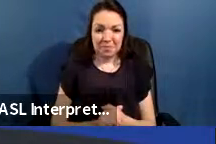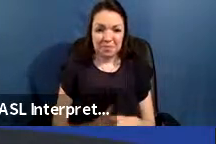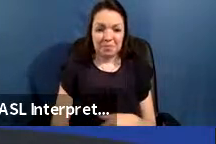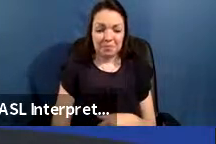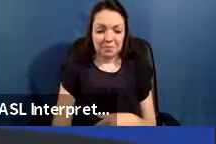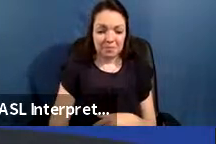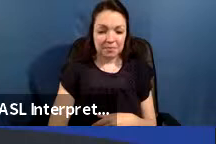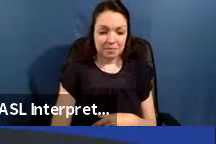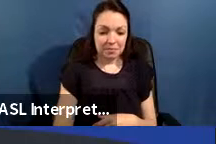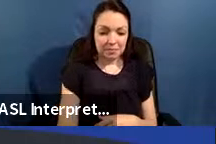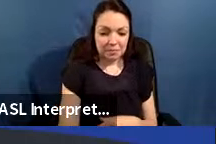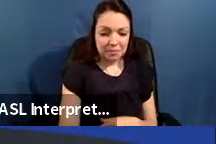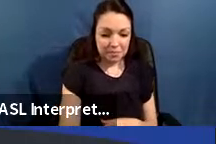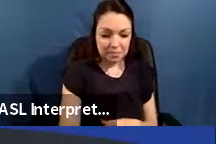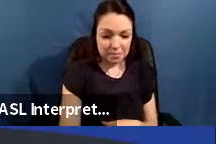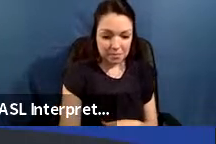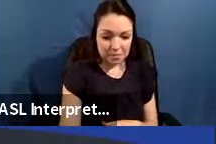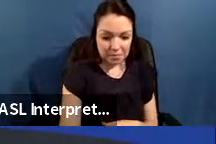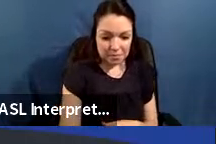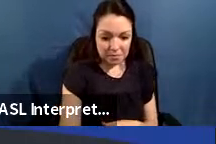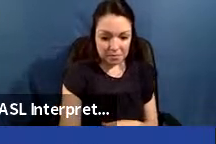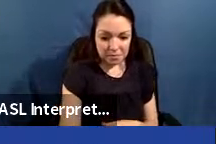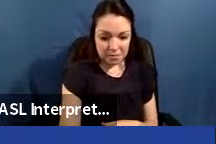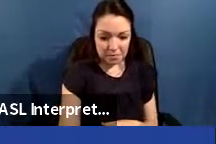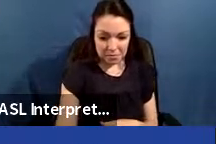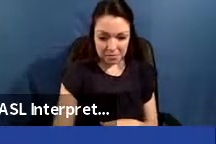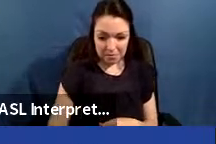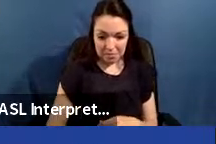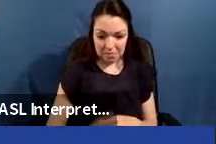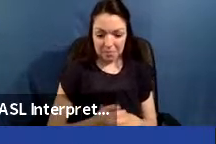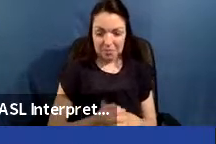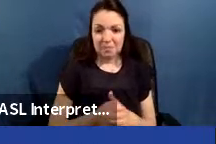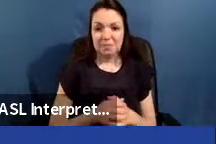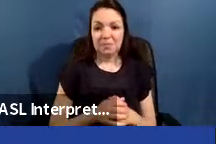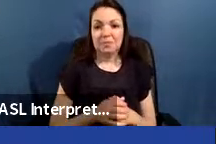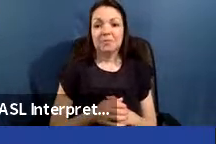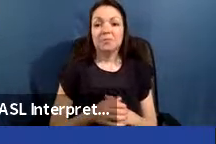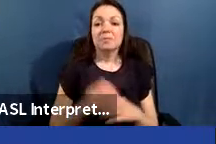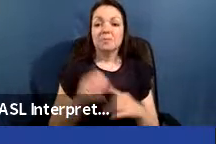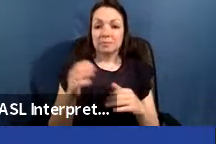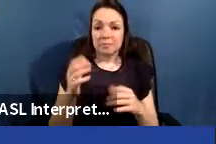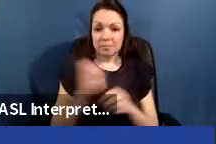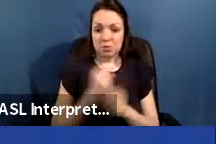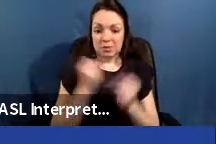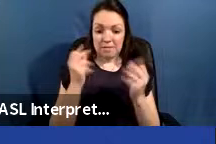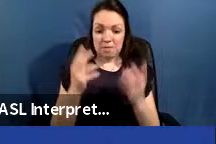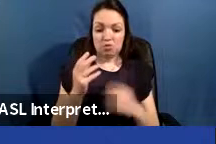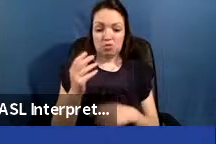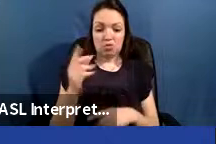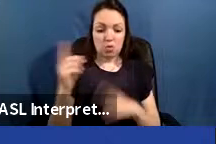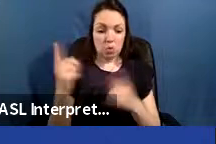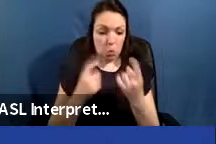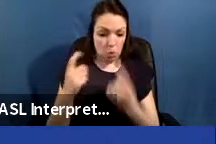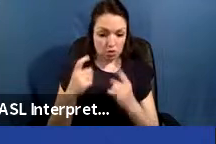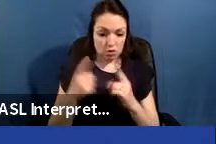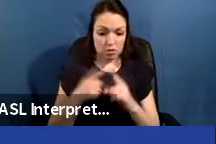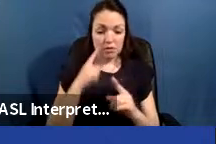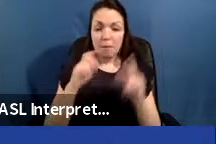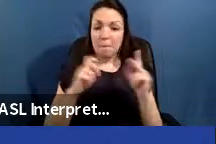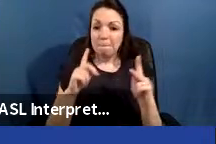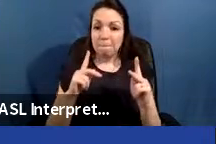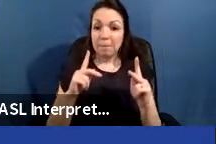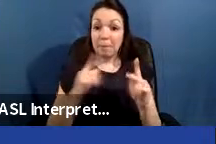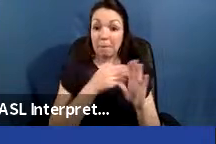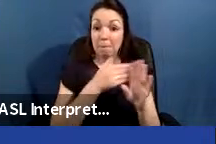Hey, Vinny. So we did receive quite a few questions from folks in advance,